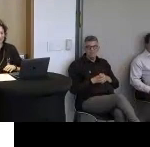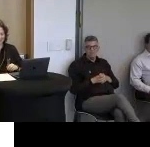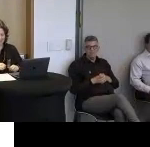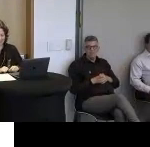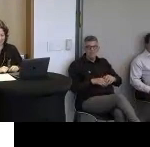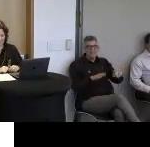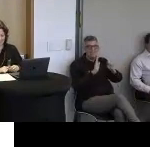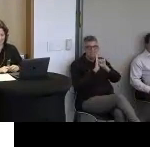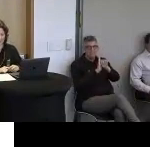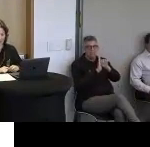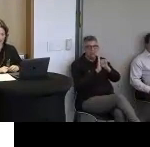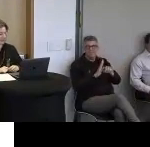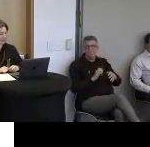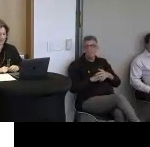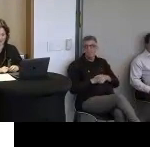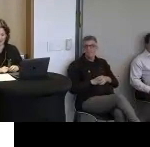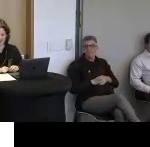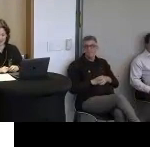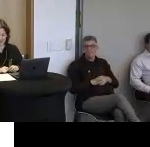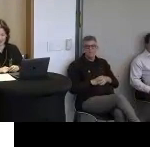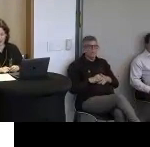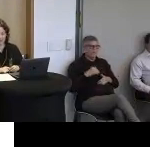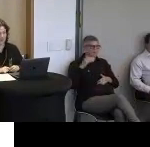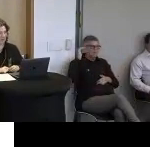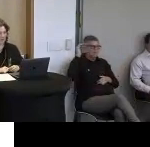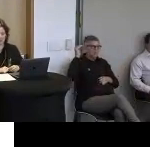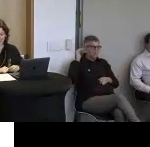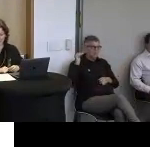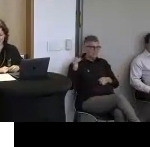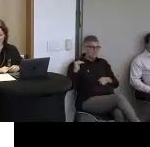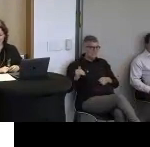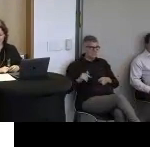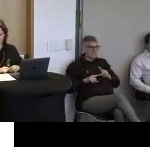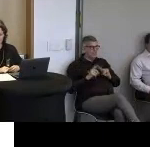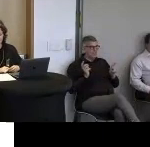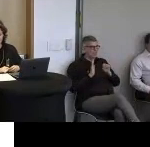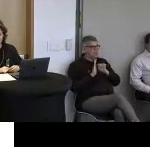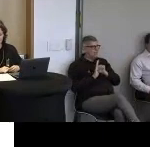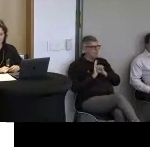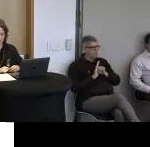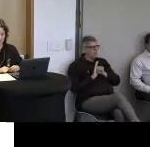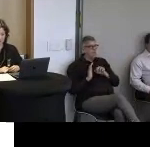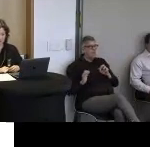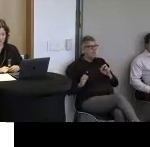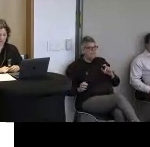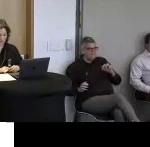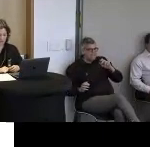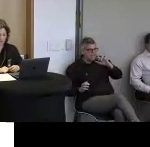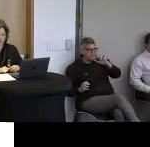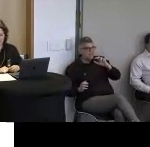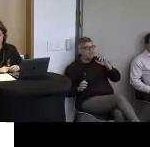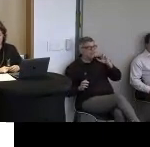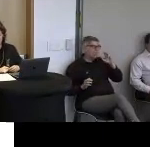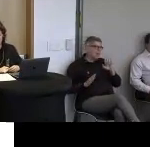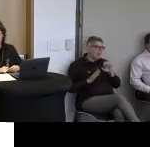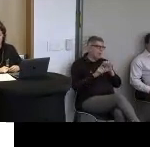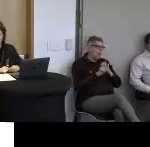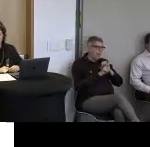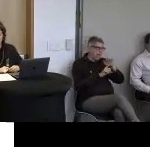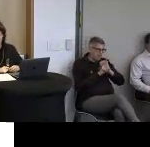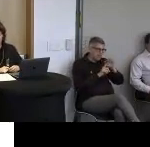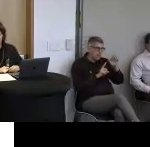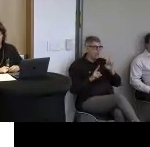Symbols. On the screen, I have a series of symbols that we often use on our maps, including stairs, steps, elevators,